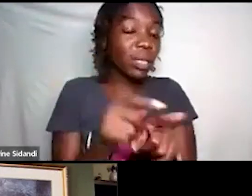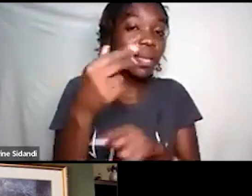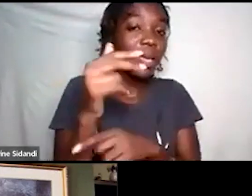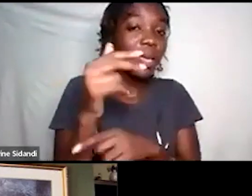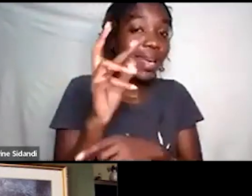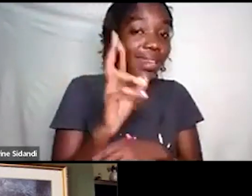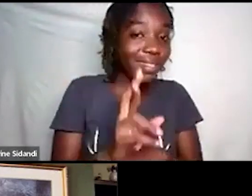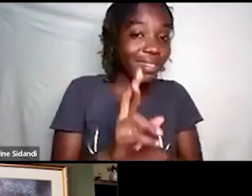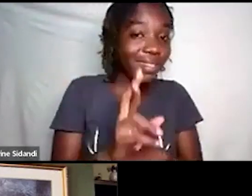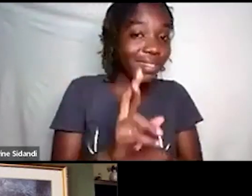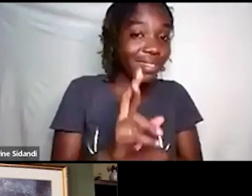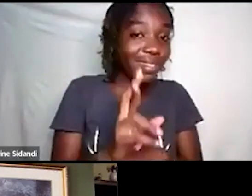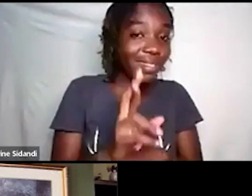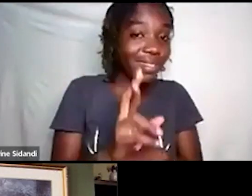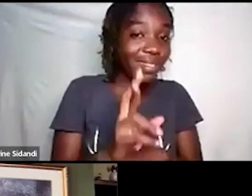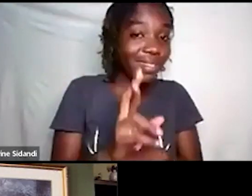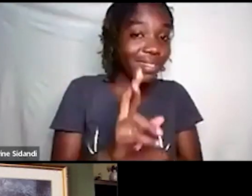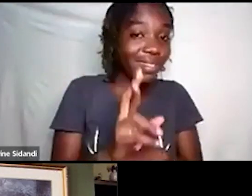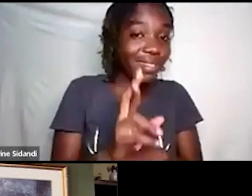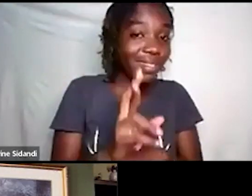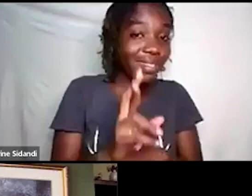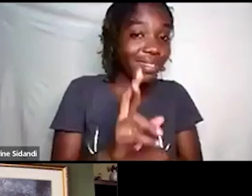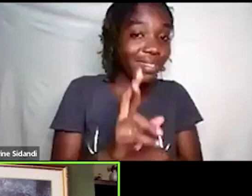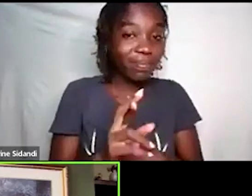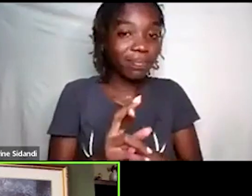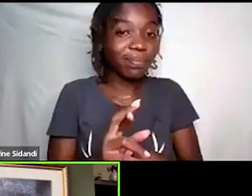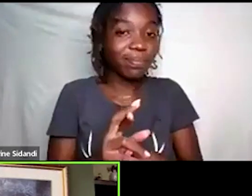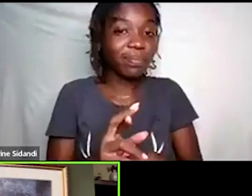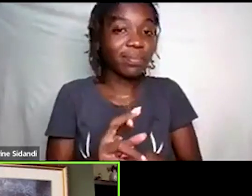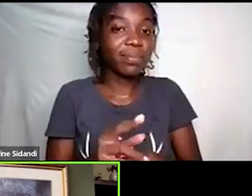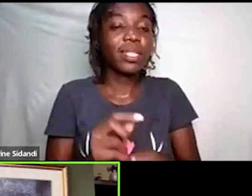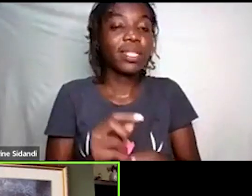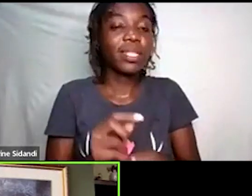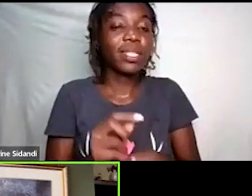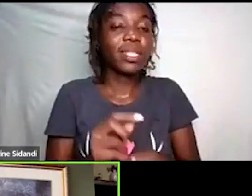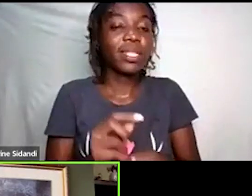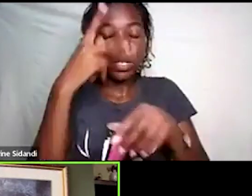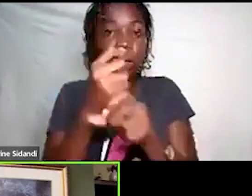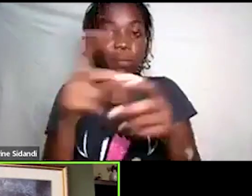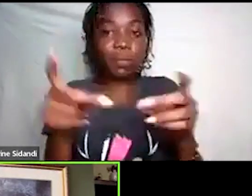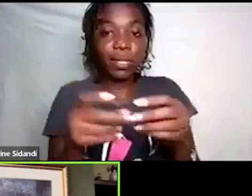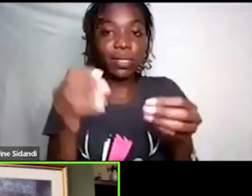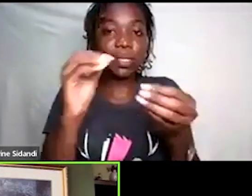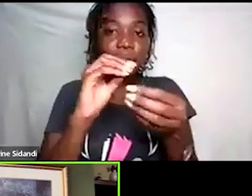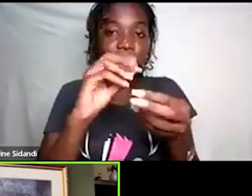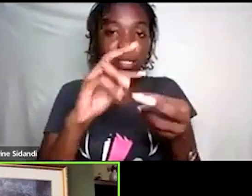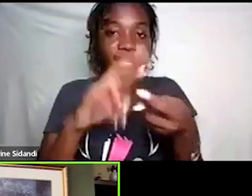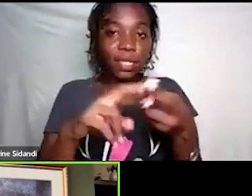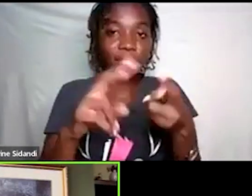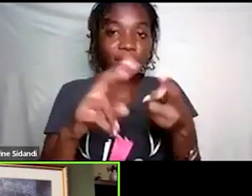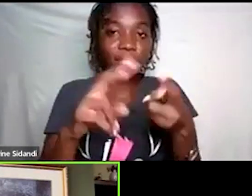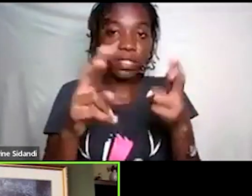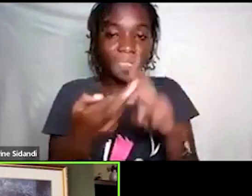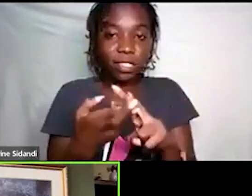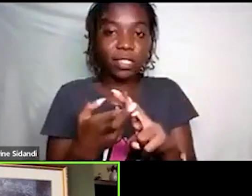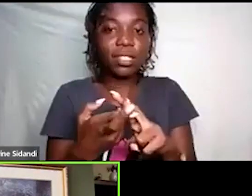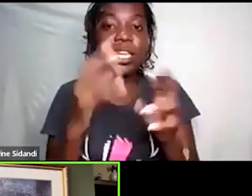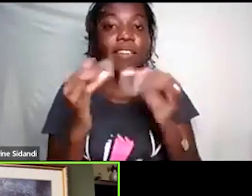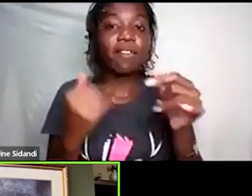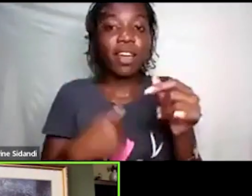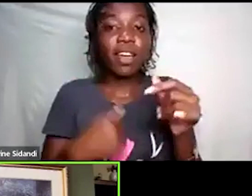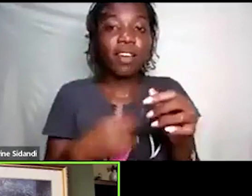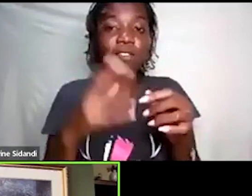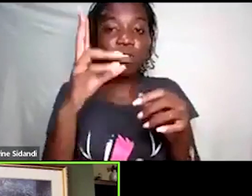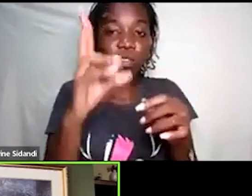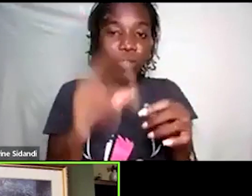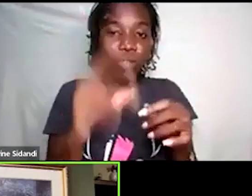policy on the workplace relationship? Yes, absolutely. If there is none, create one and table